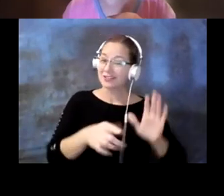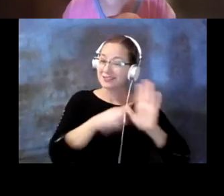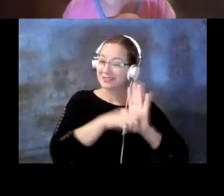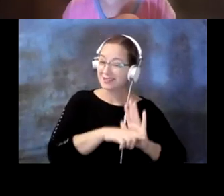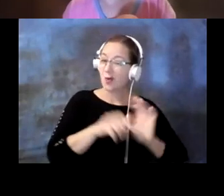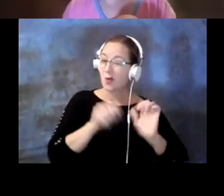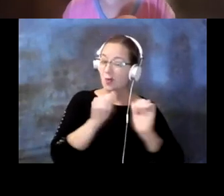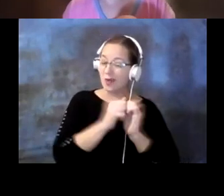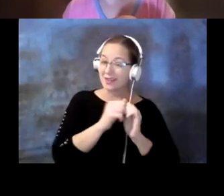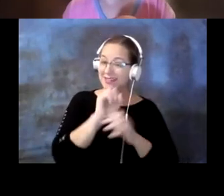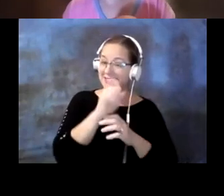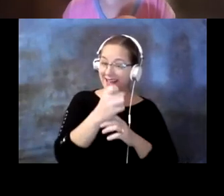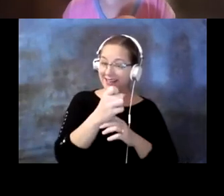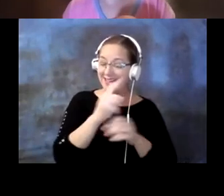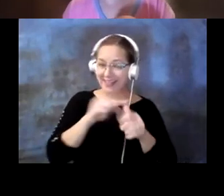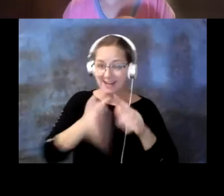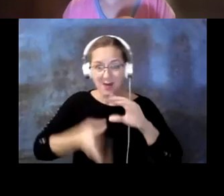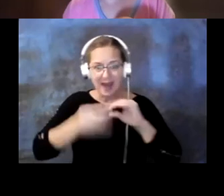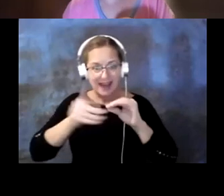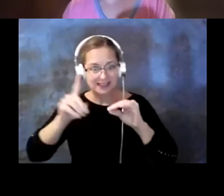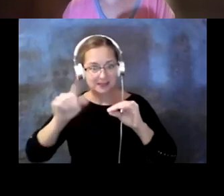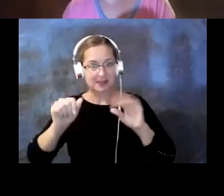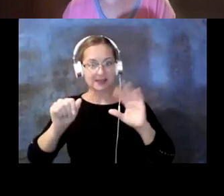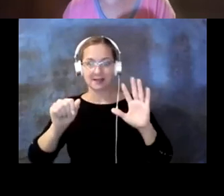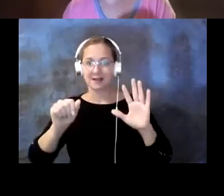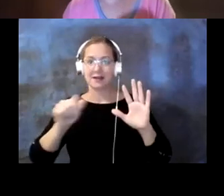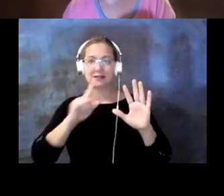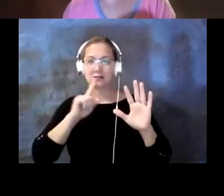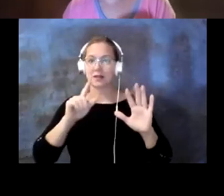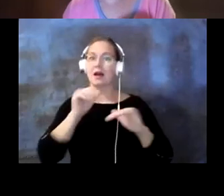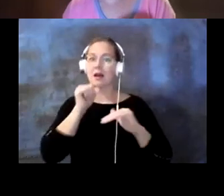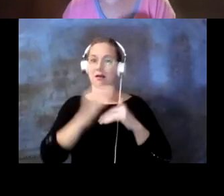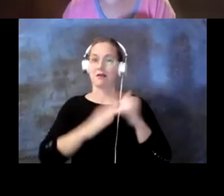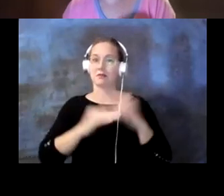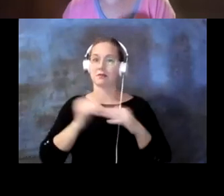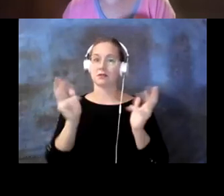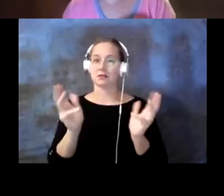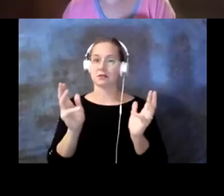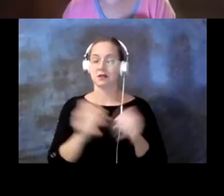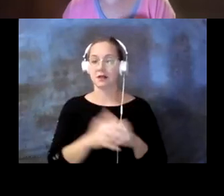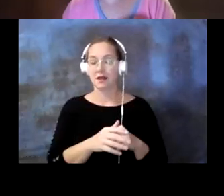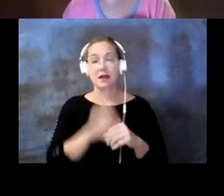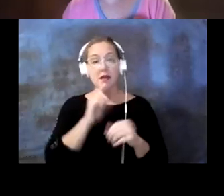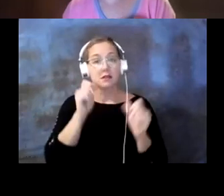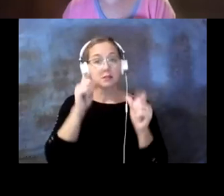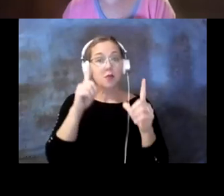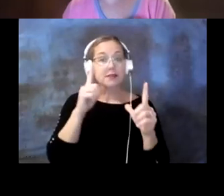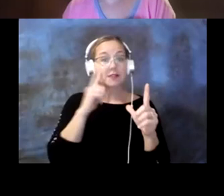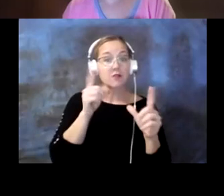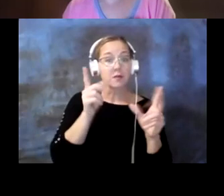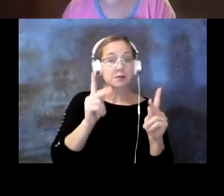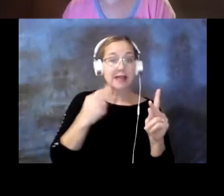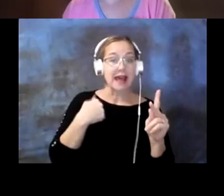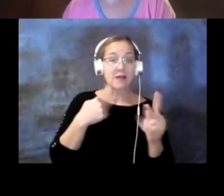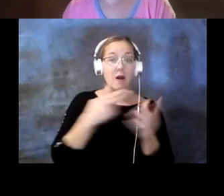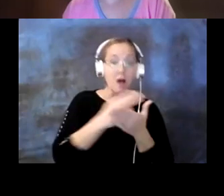really uncomfortable talking about it. It's surprising to people that you can have a respectful, honest, and open